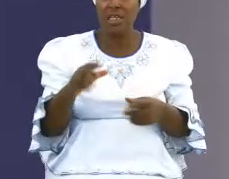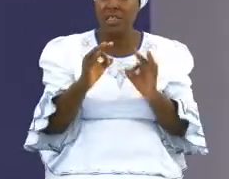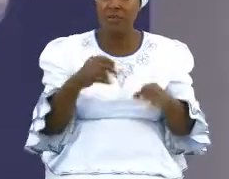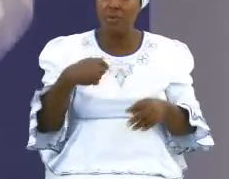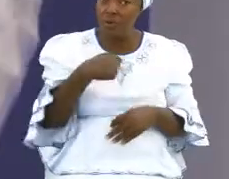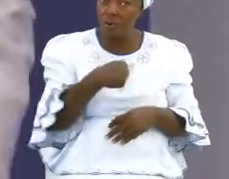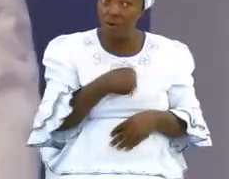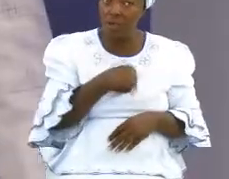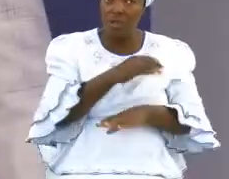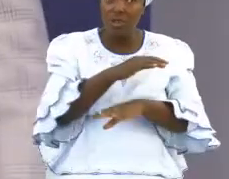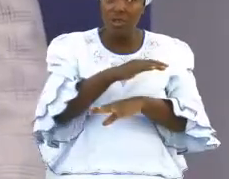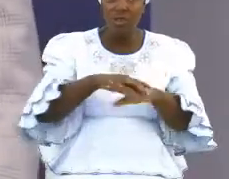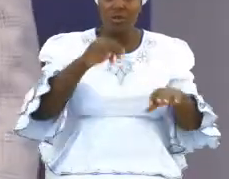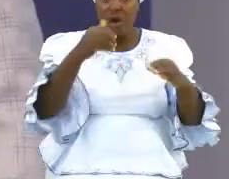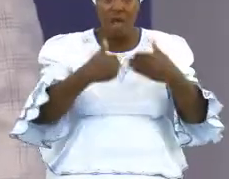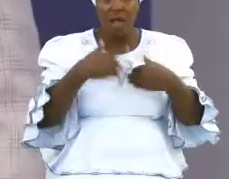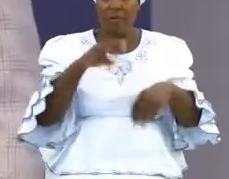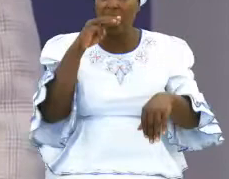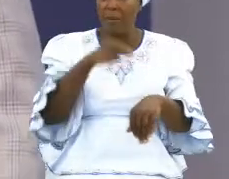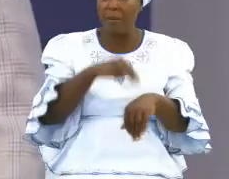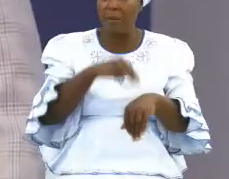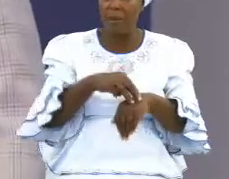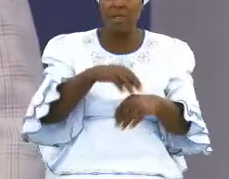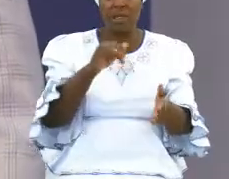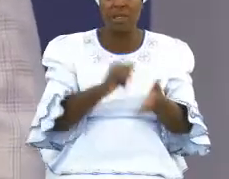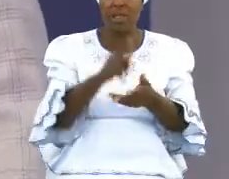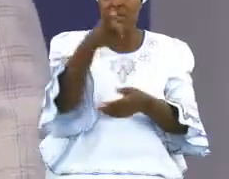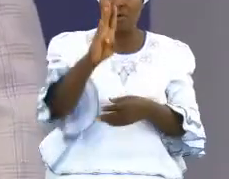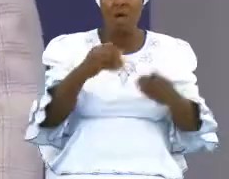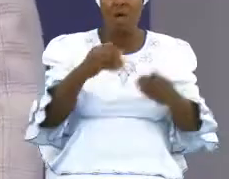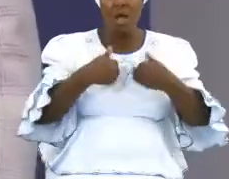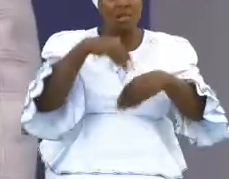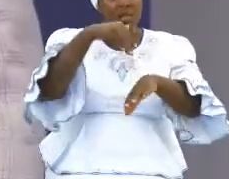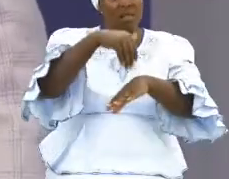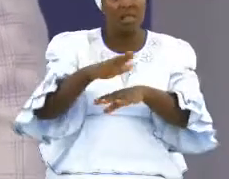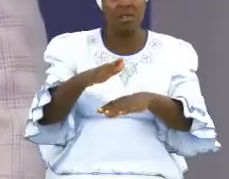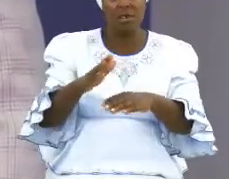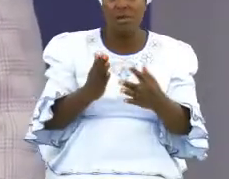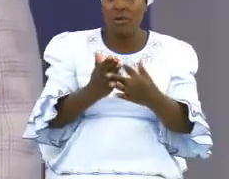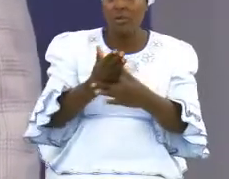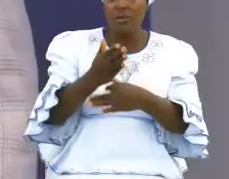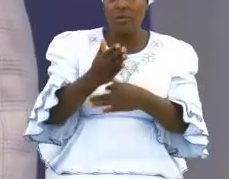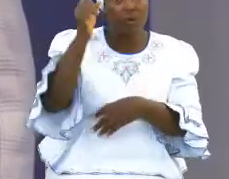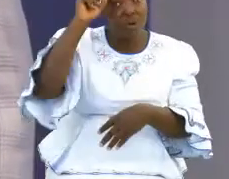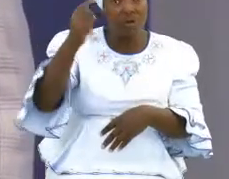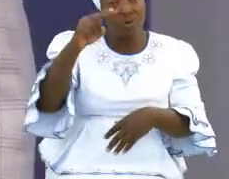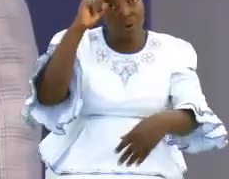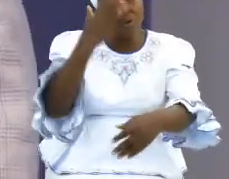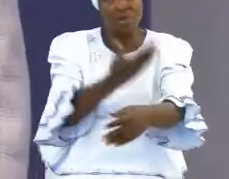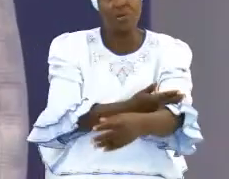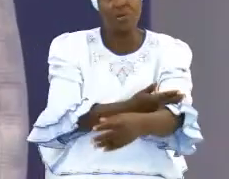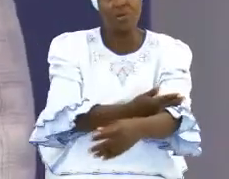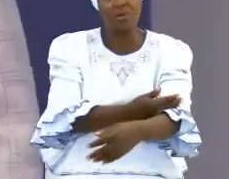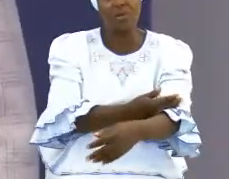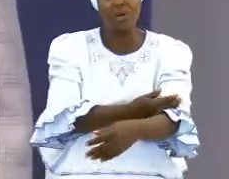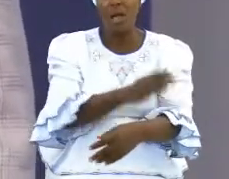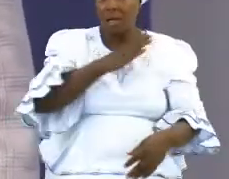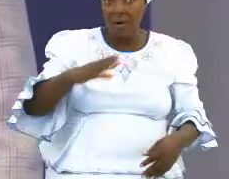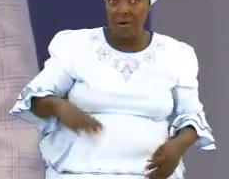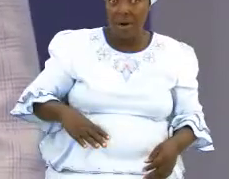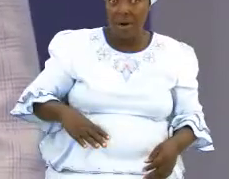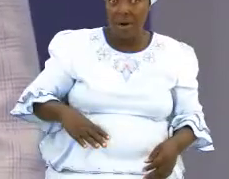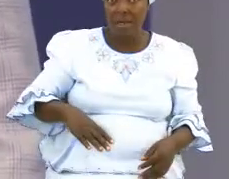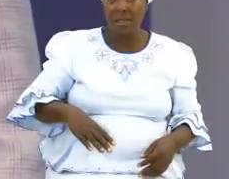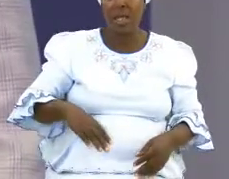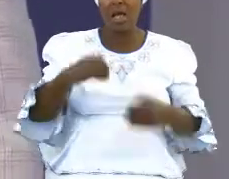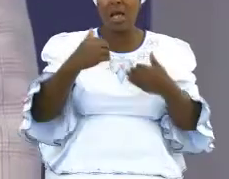the message that God has sent through his only begotten Son, Christ at